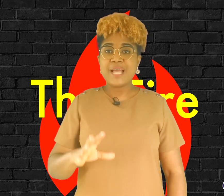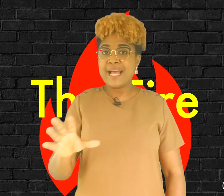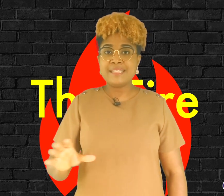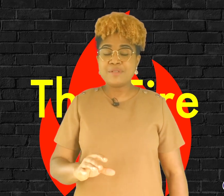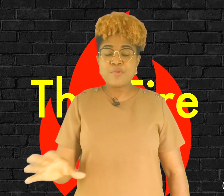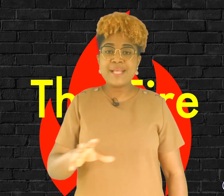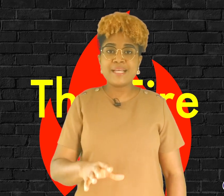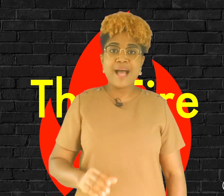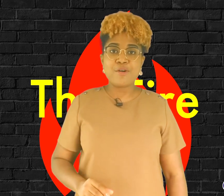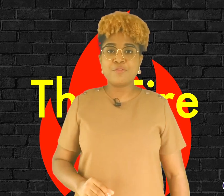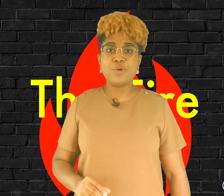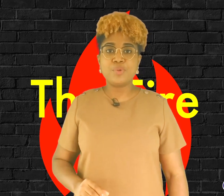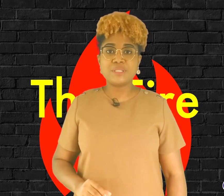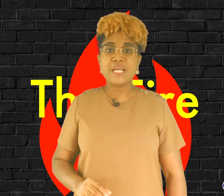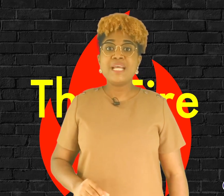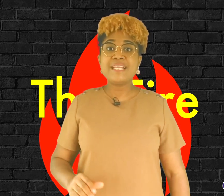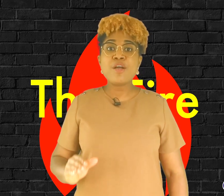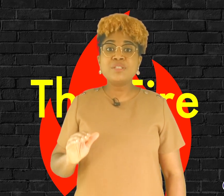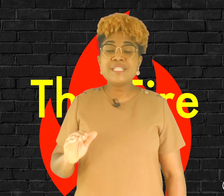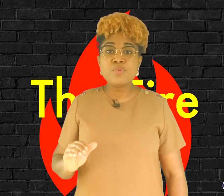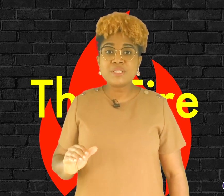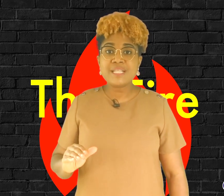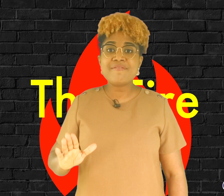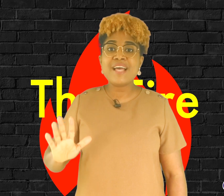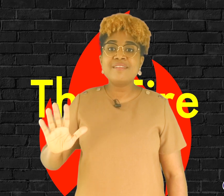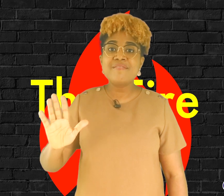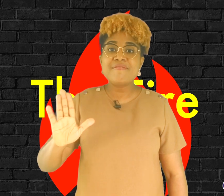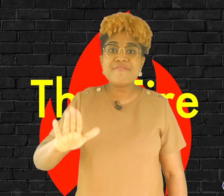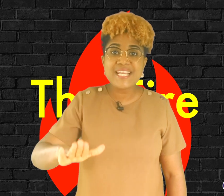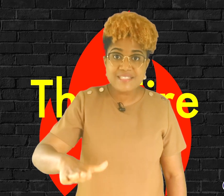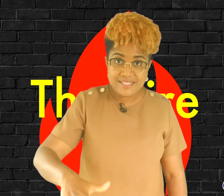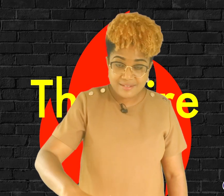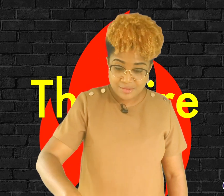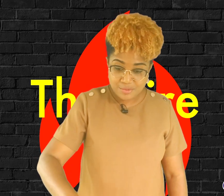Dagon and where the Ark of God was, Dagon did what? He fell